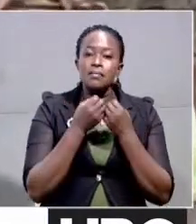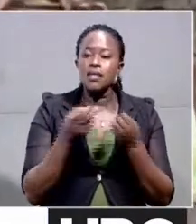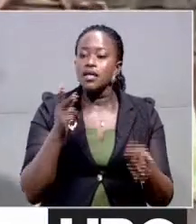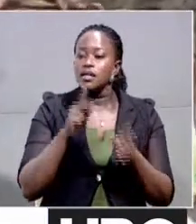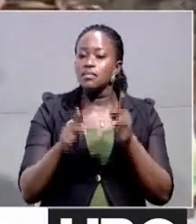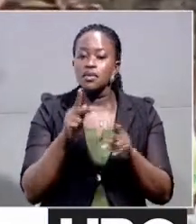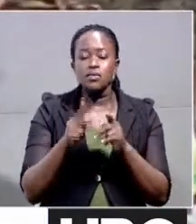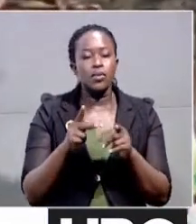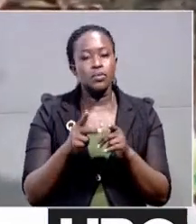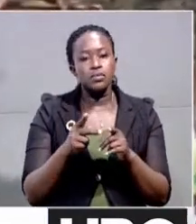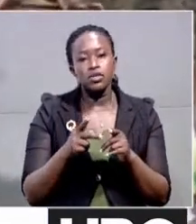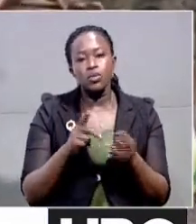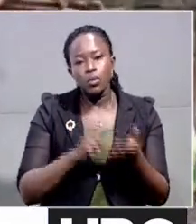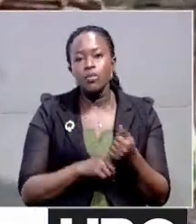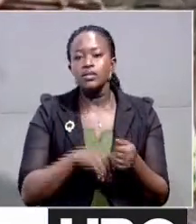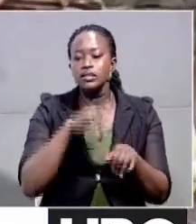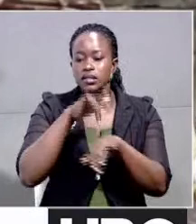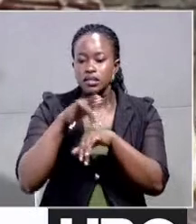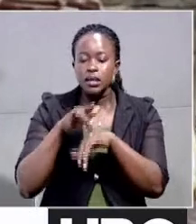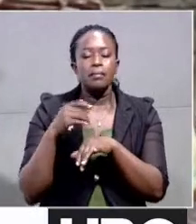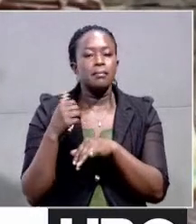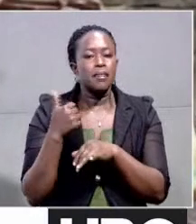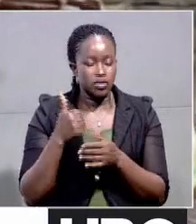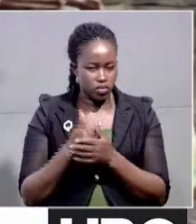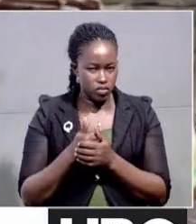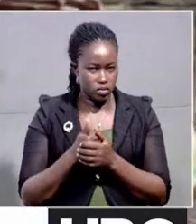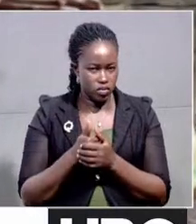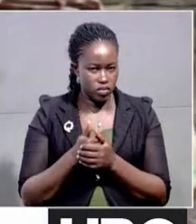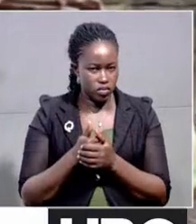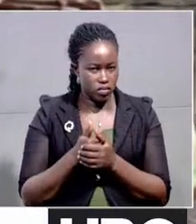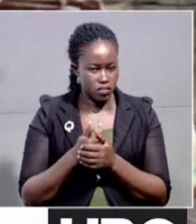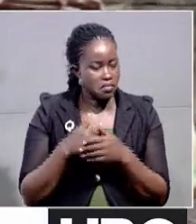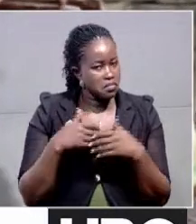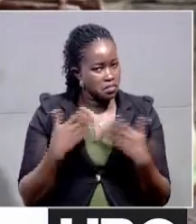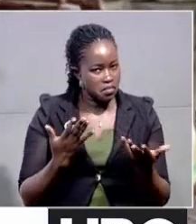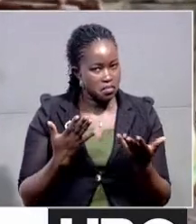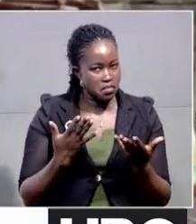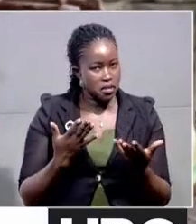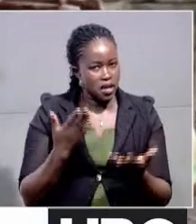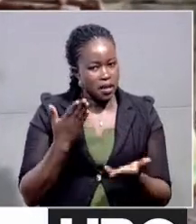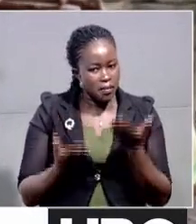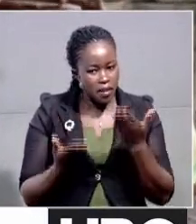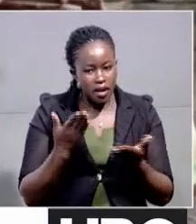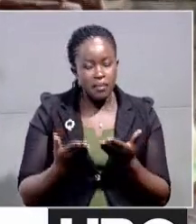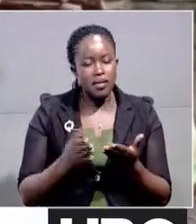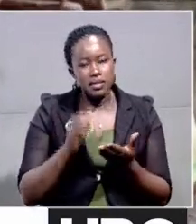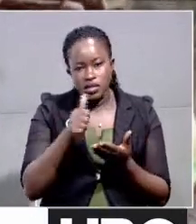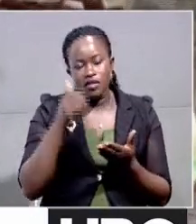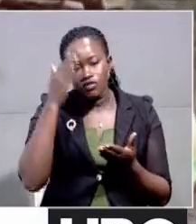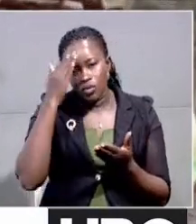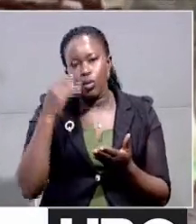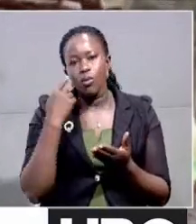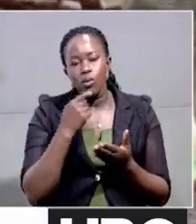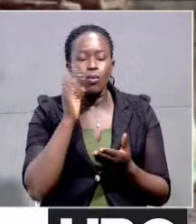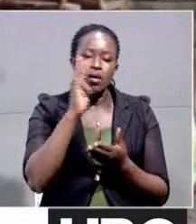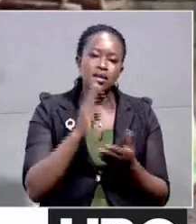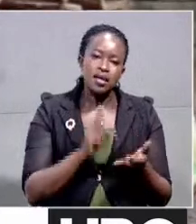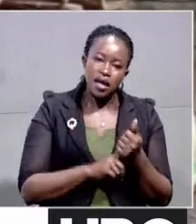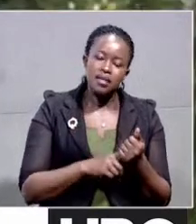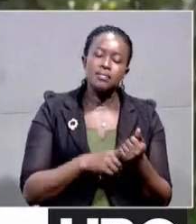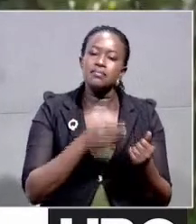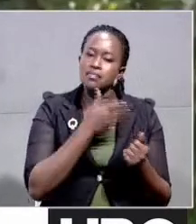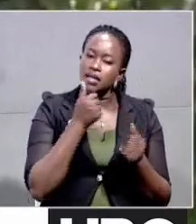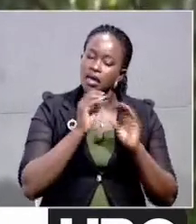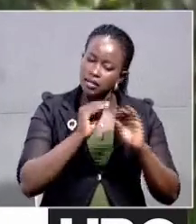seen them. Maybe they have gone somewhere which they know that that one will get, that one will get. Then those people who are in